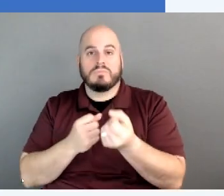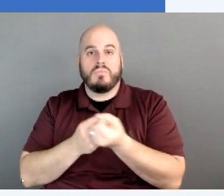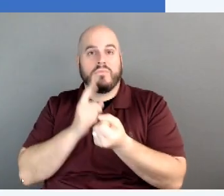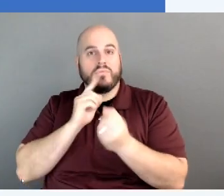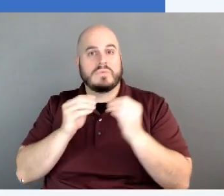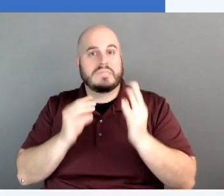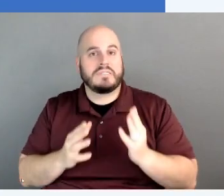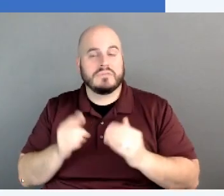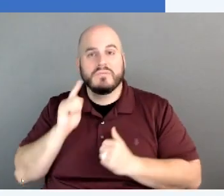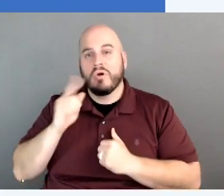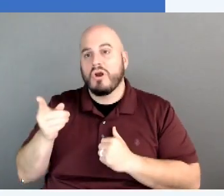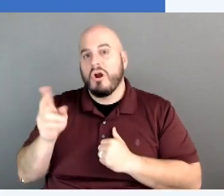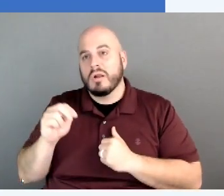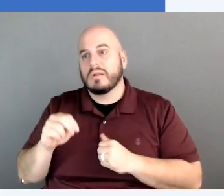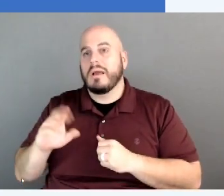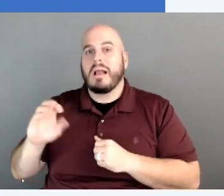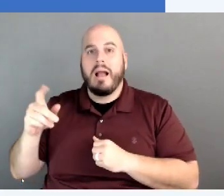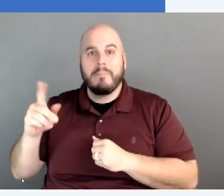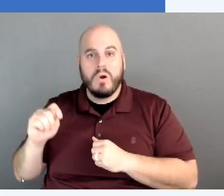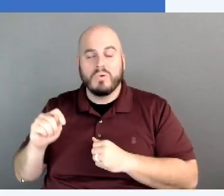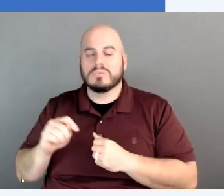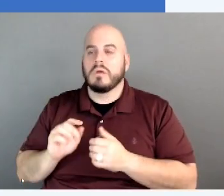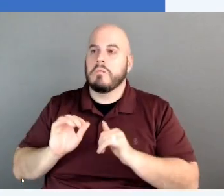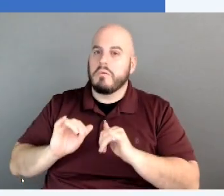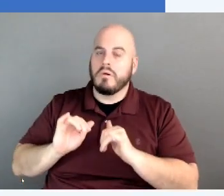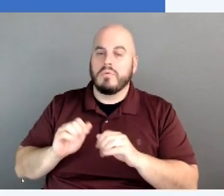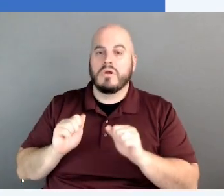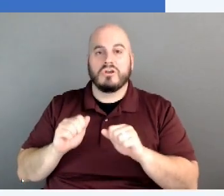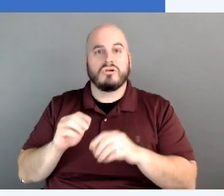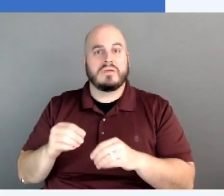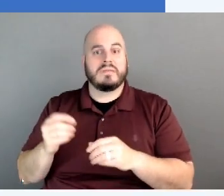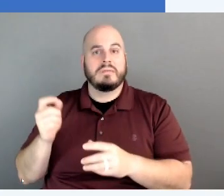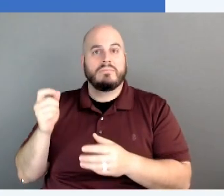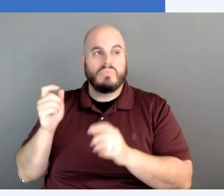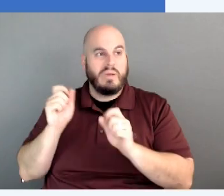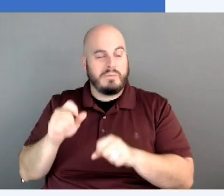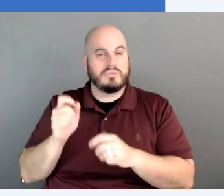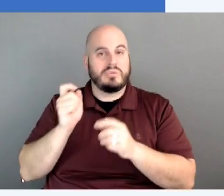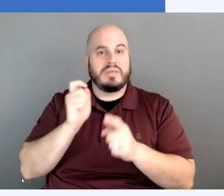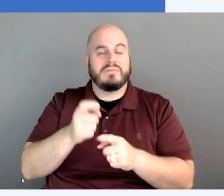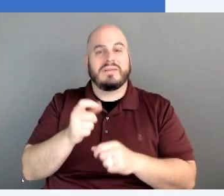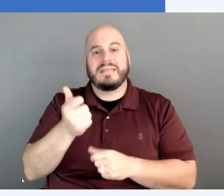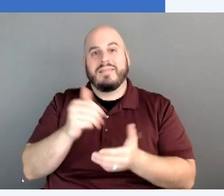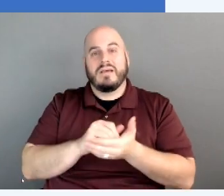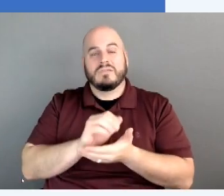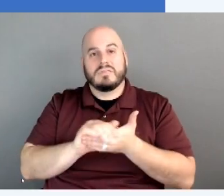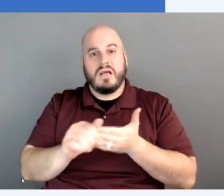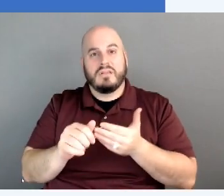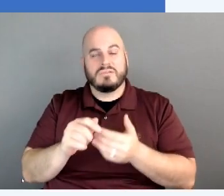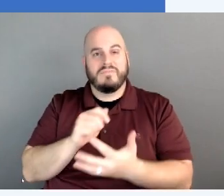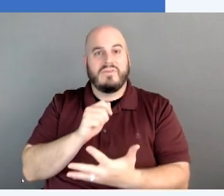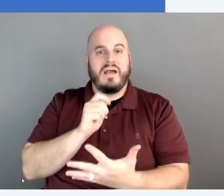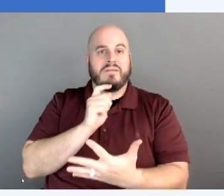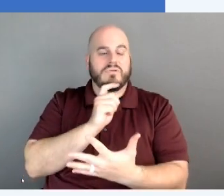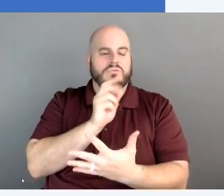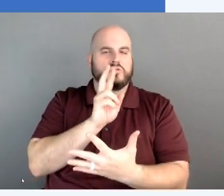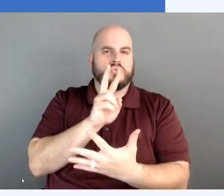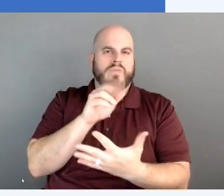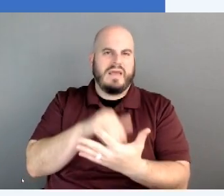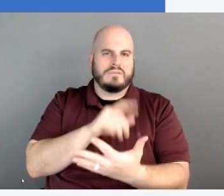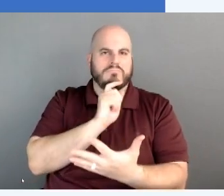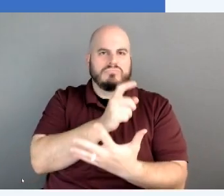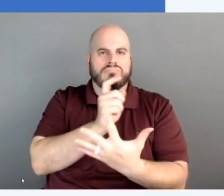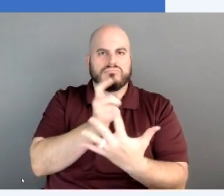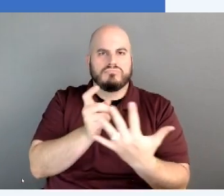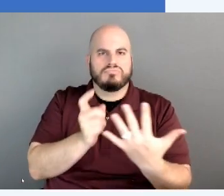gardening and composting? We were actually able to give $10,000 to five different schools, so each school got $2,000 to try and start gardens